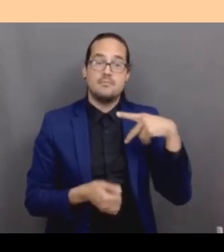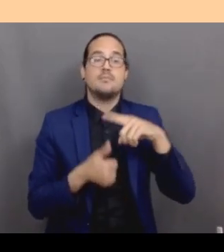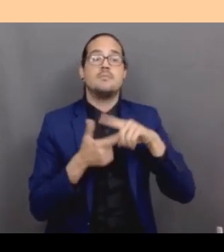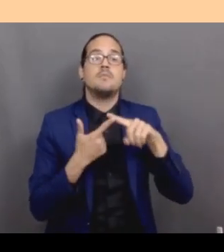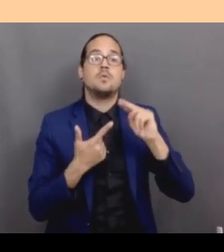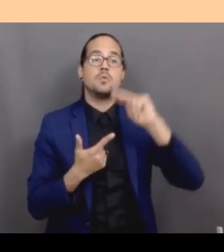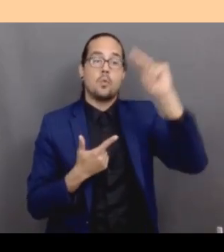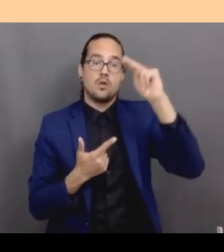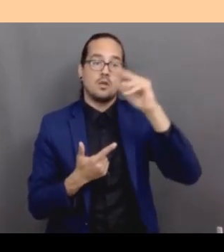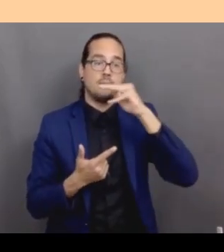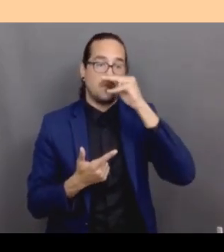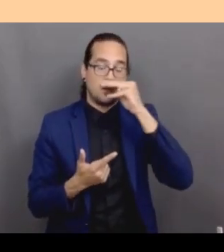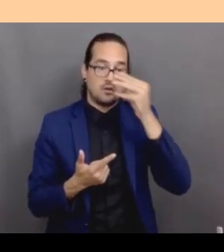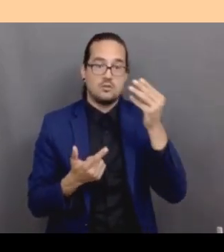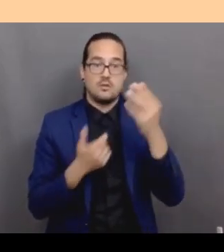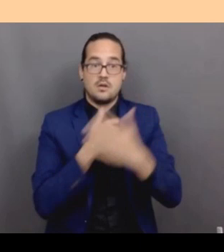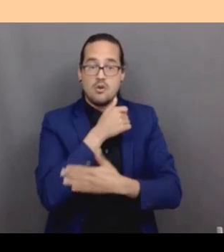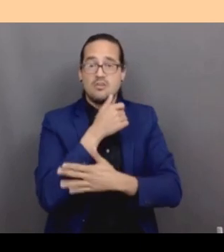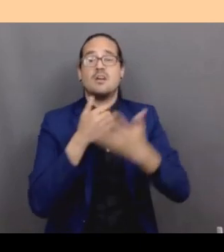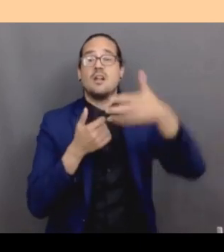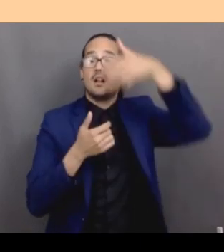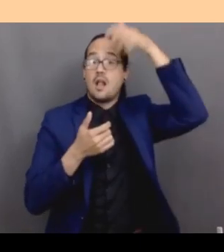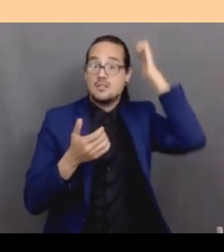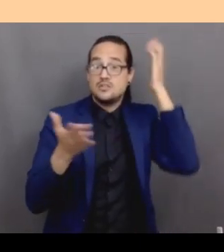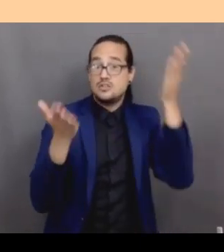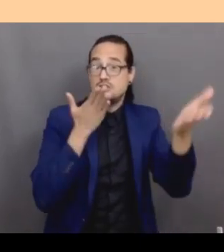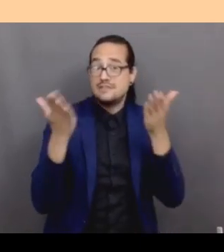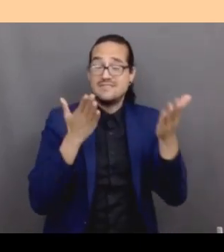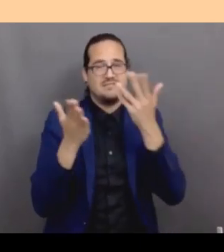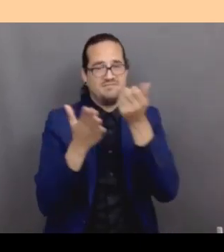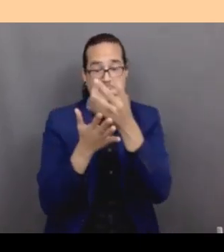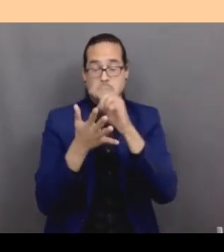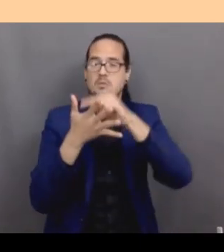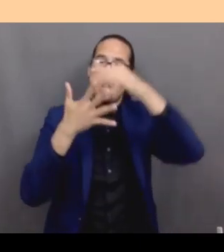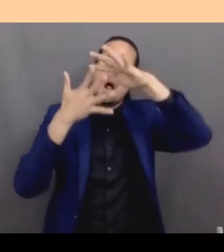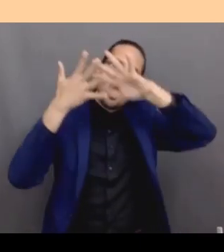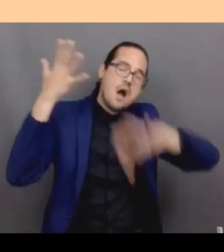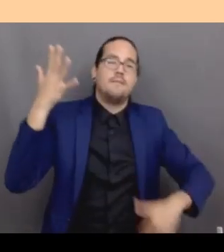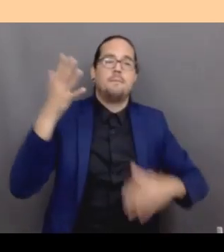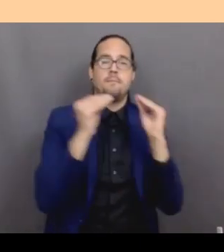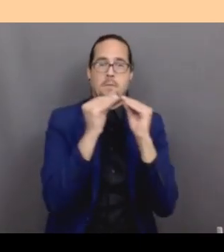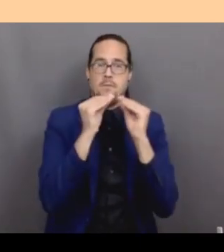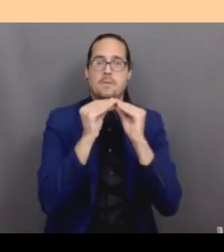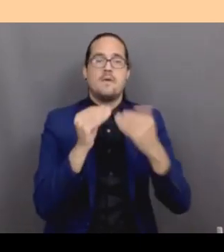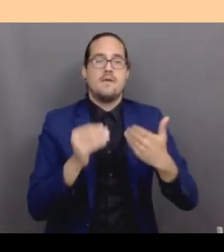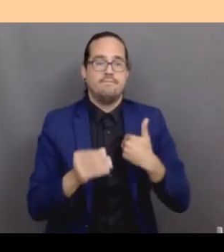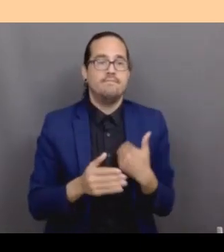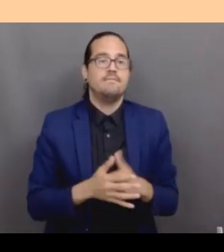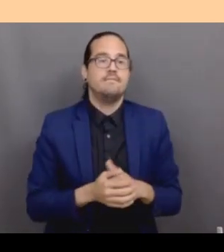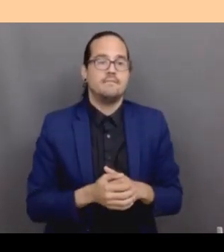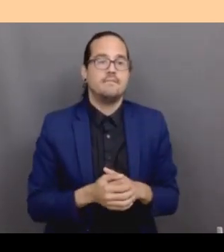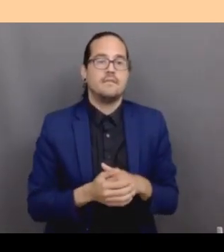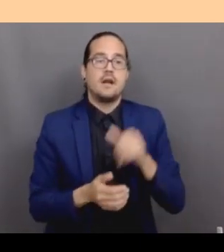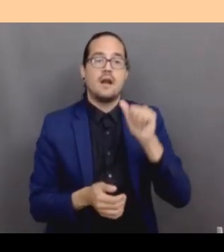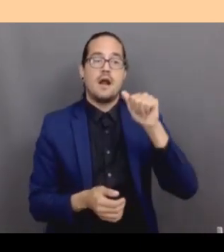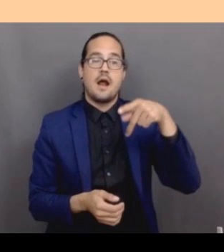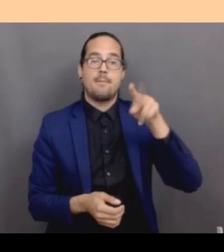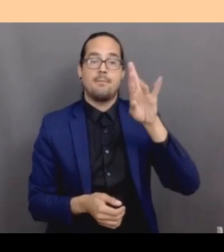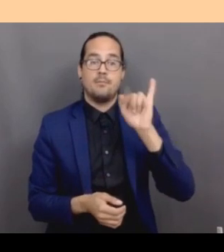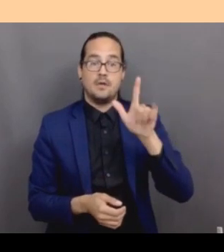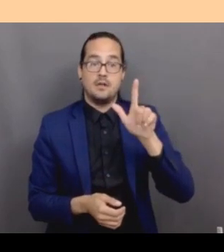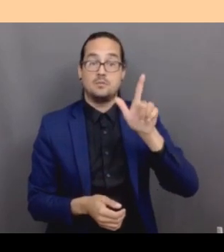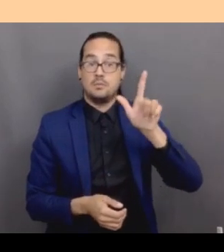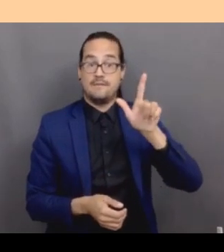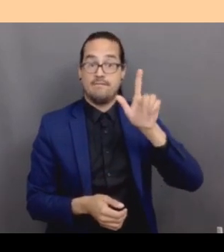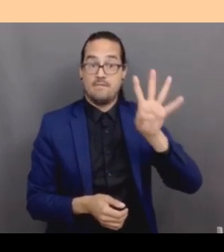April 24th, the governor and the State Office of Emergency Services announced that the first county restaurant